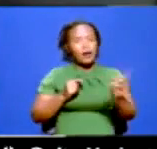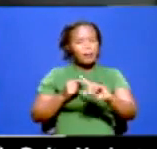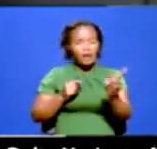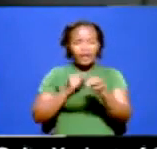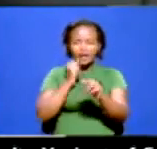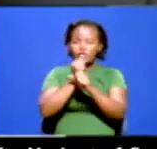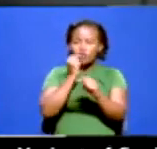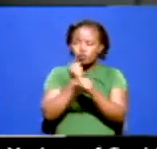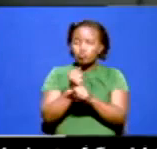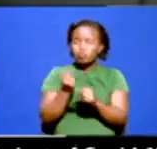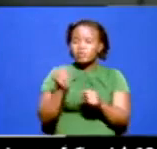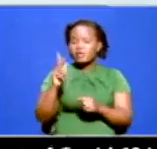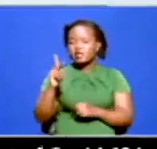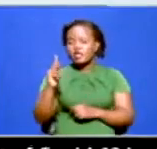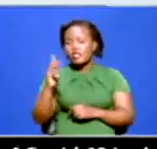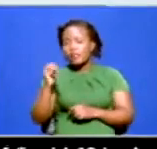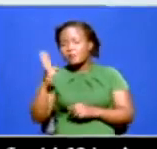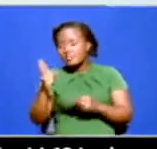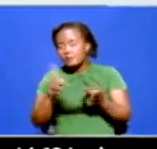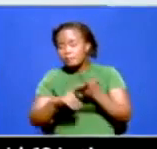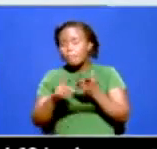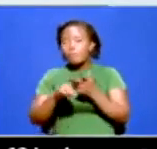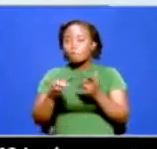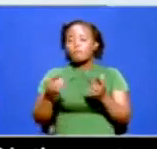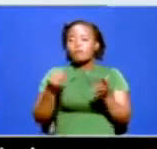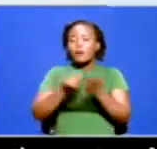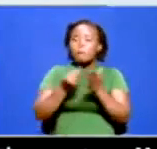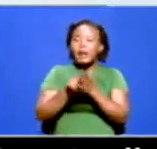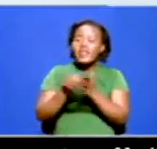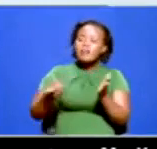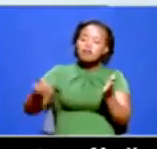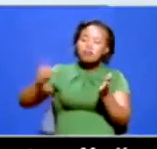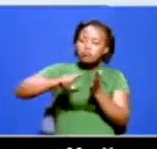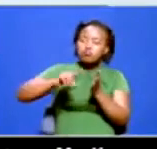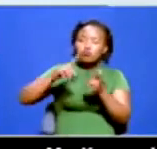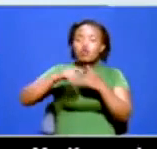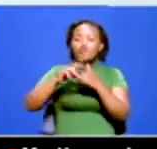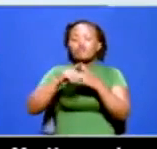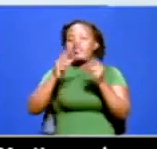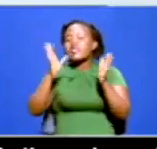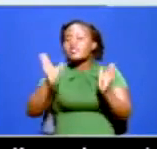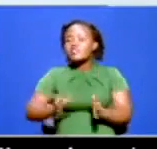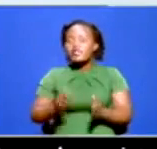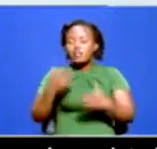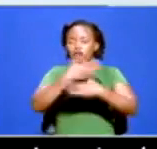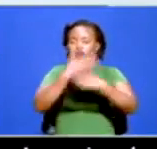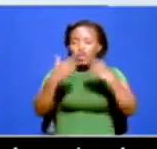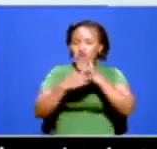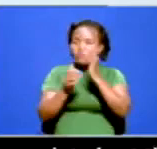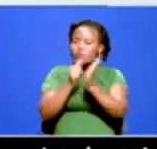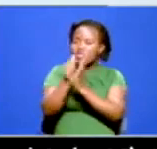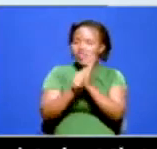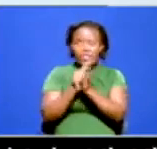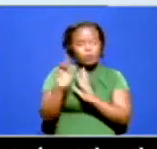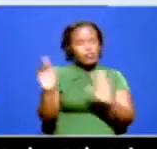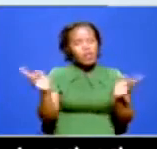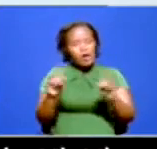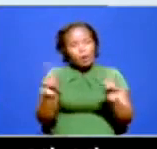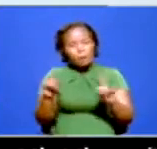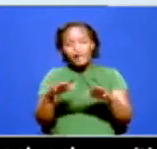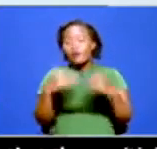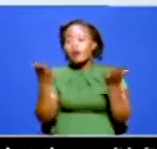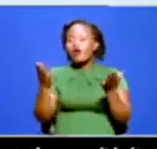KMC. You're not paying extra for the engineers to do the railway. Neither are you paying extra for